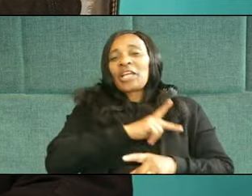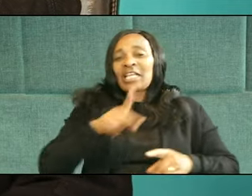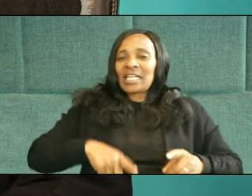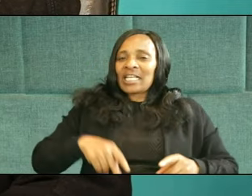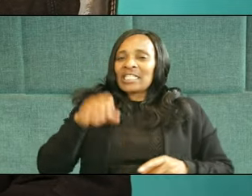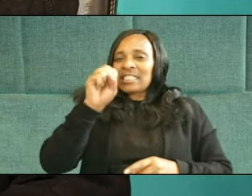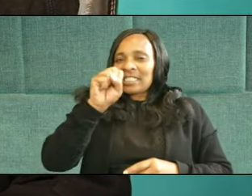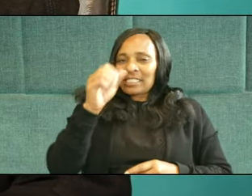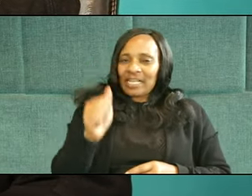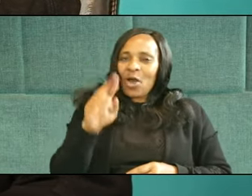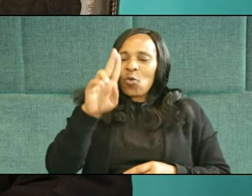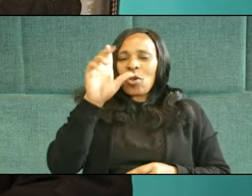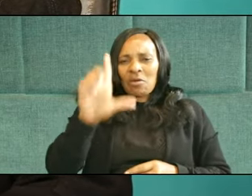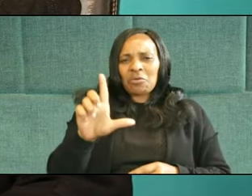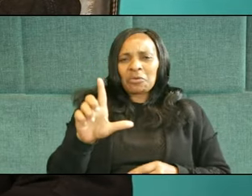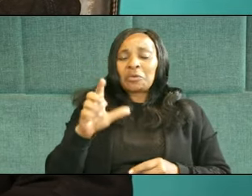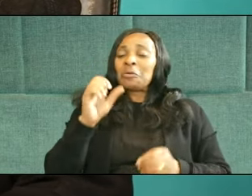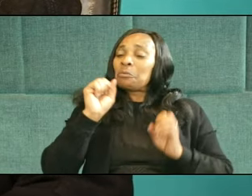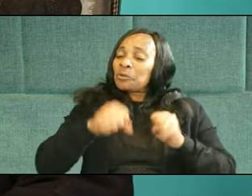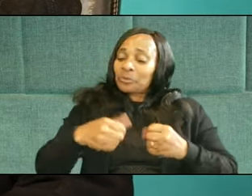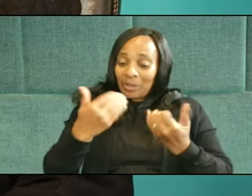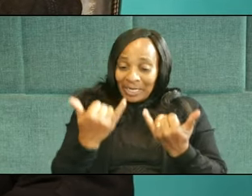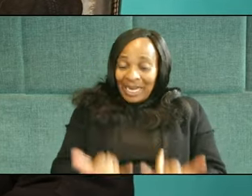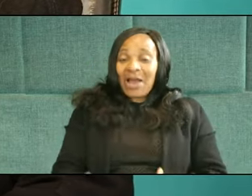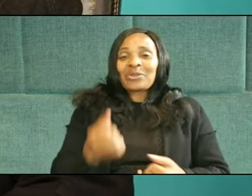today's lesson is a sad end, but we need to know